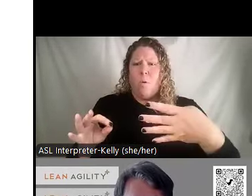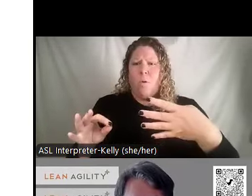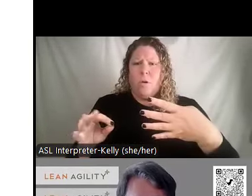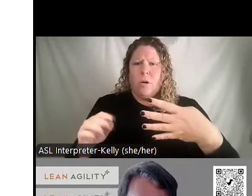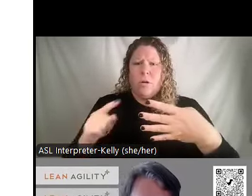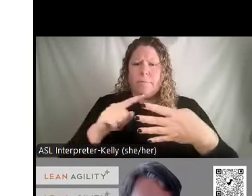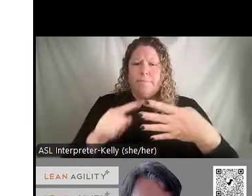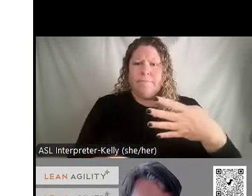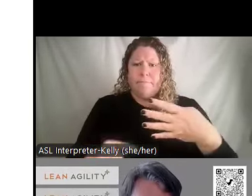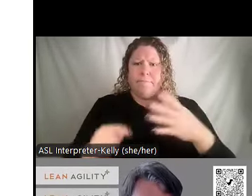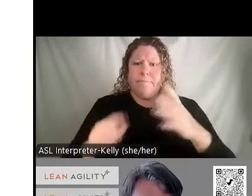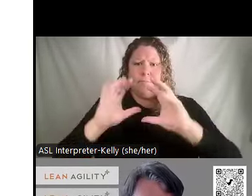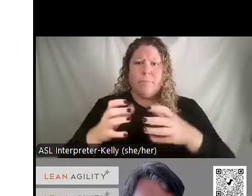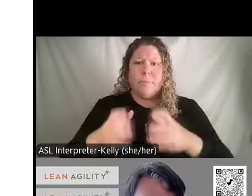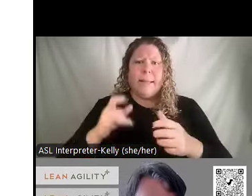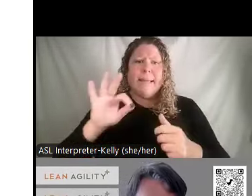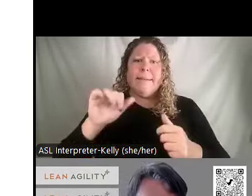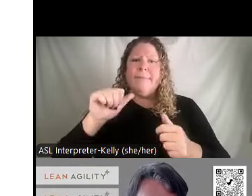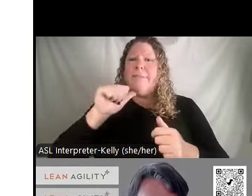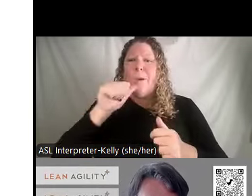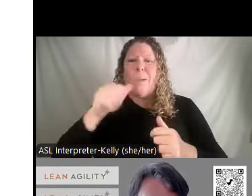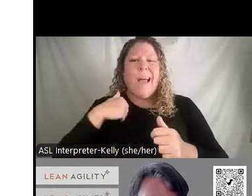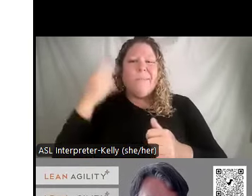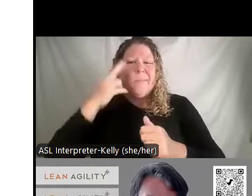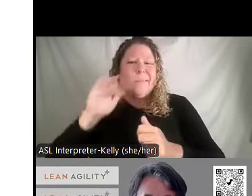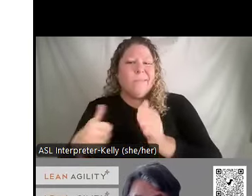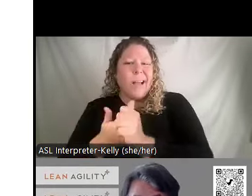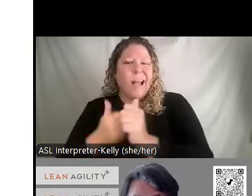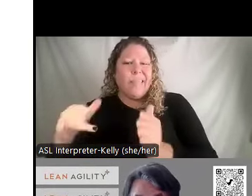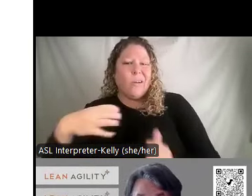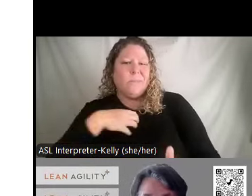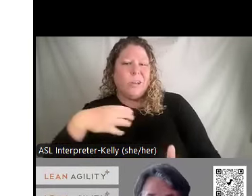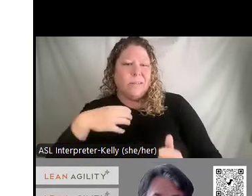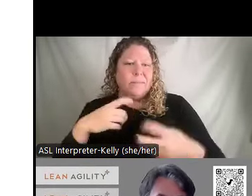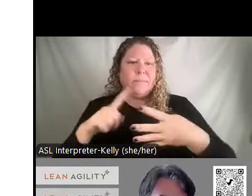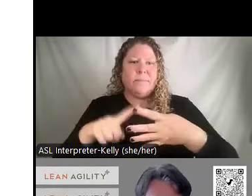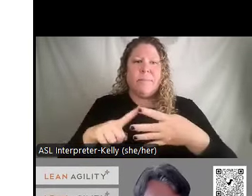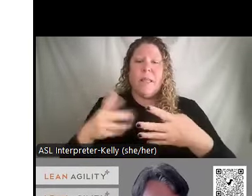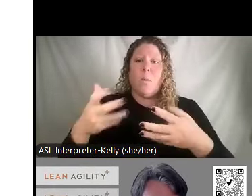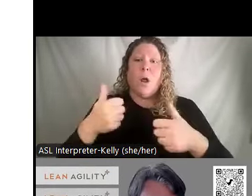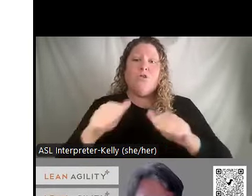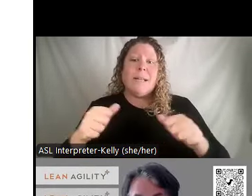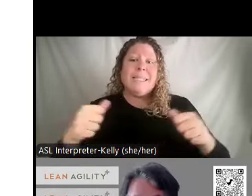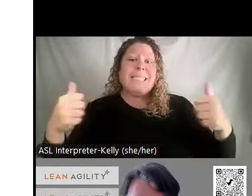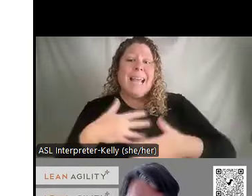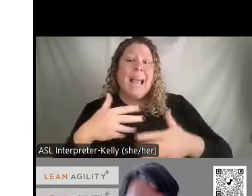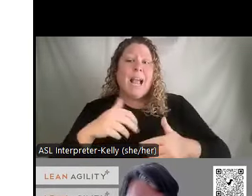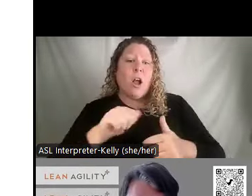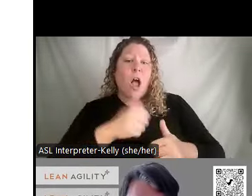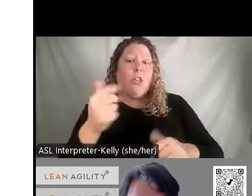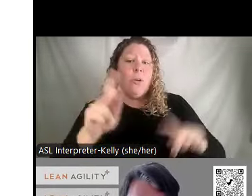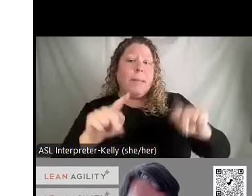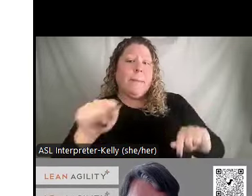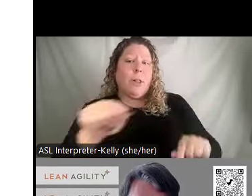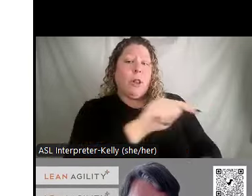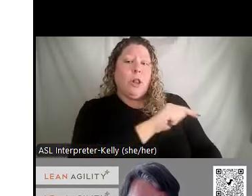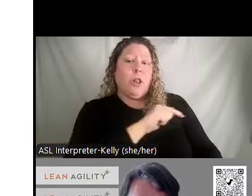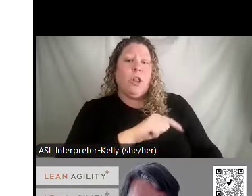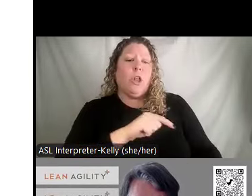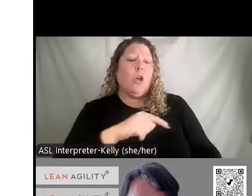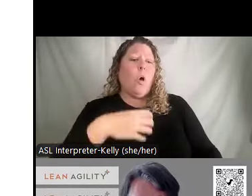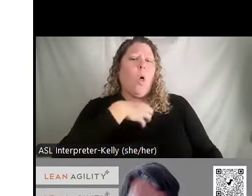buckets of unfounded objections that derail great initiatives. Fear mongering, which is amplifying a concern or a